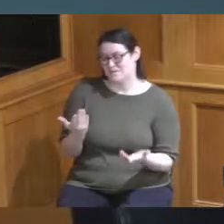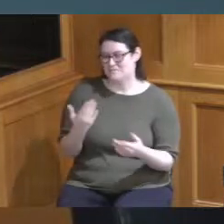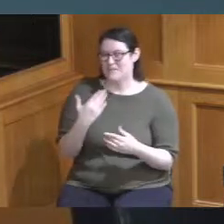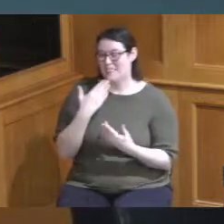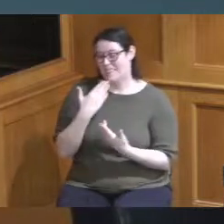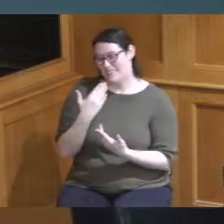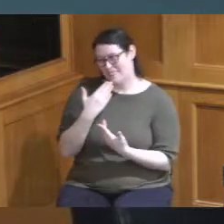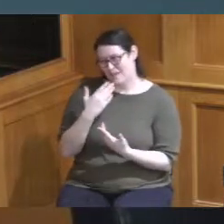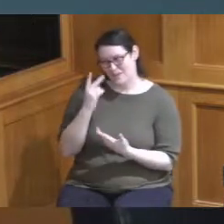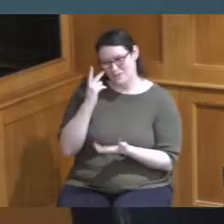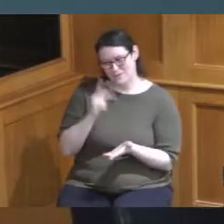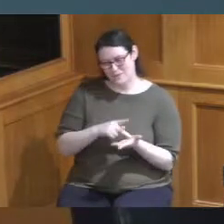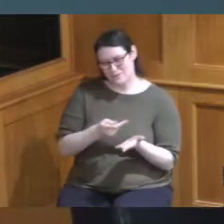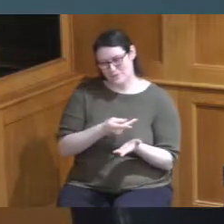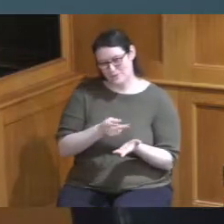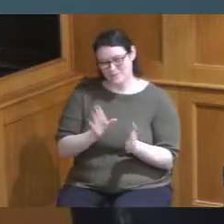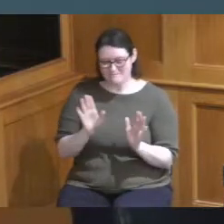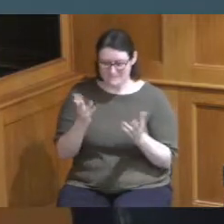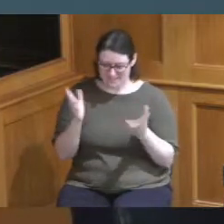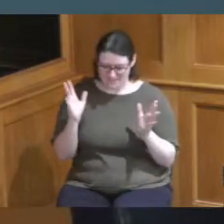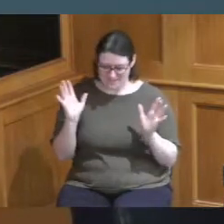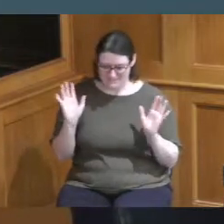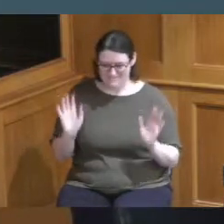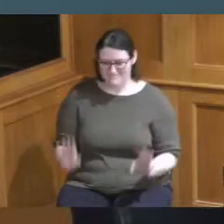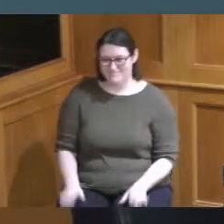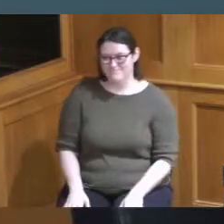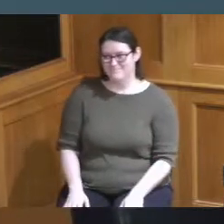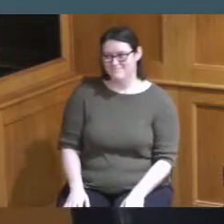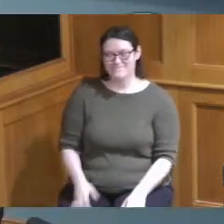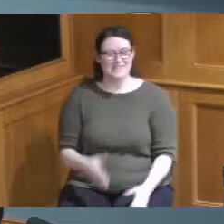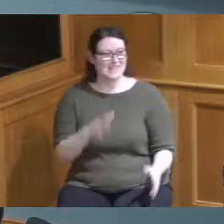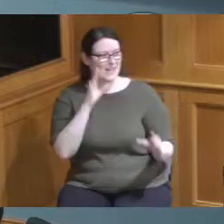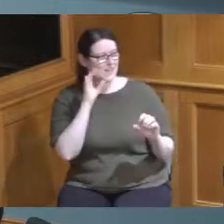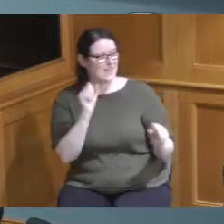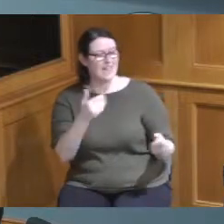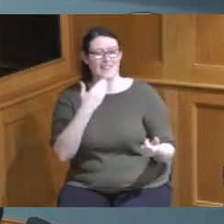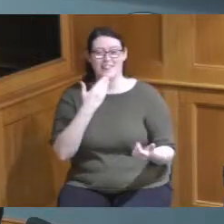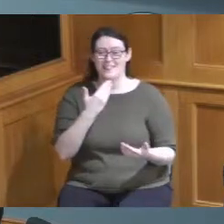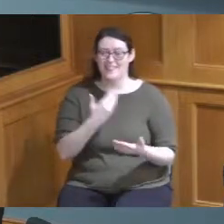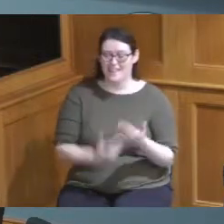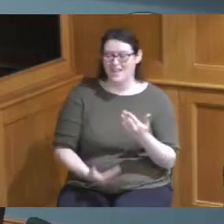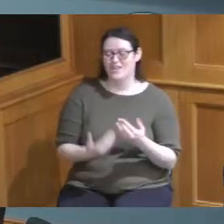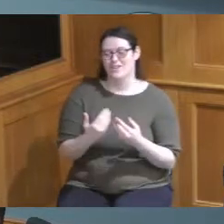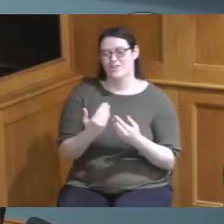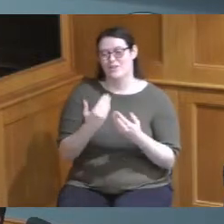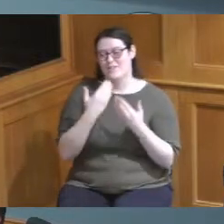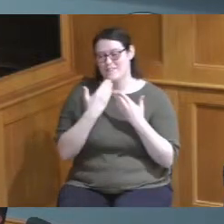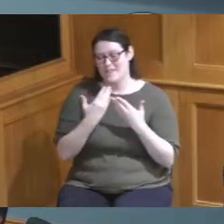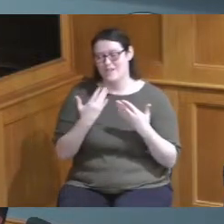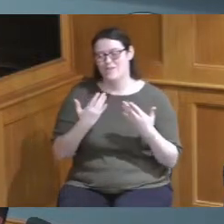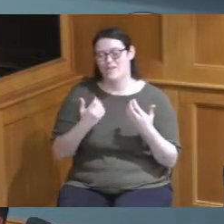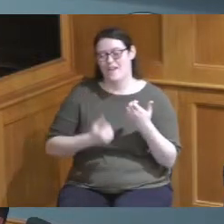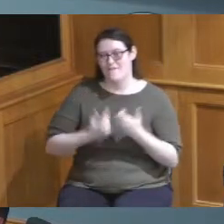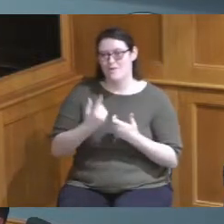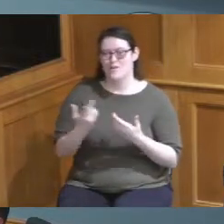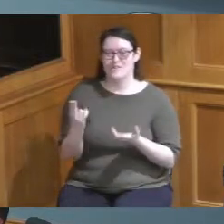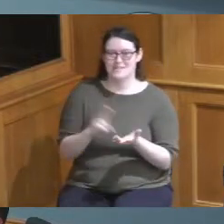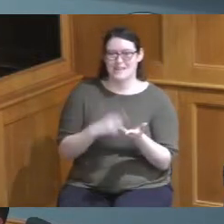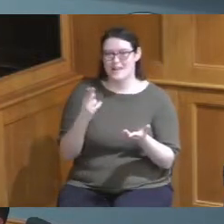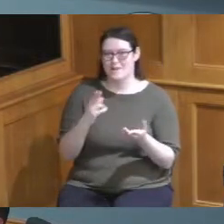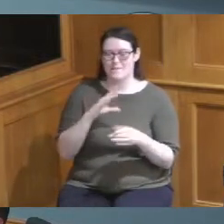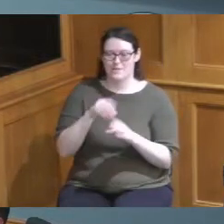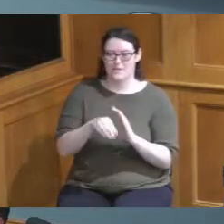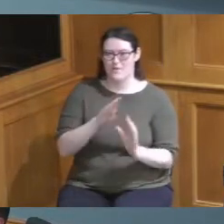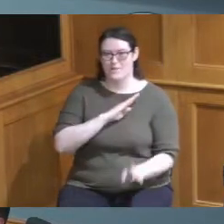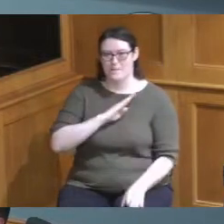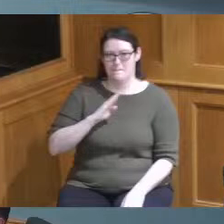certainly appreciate that. So that's all I have. Thank you to everyone signed up to be a part of our boards. Thank